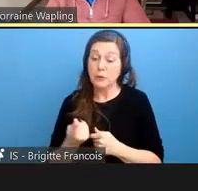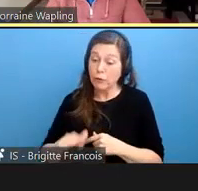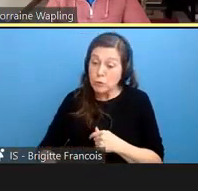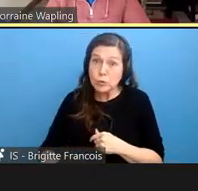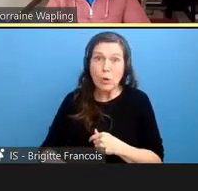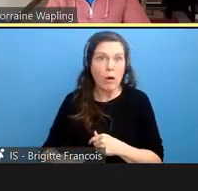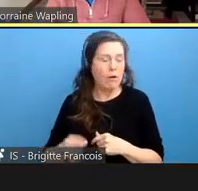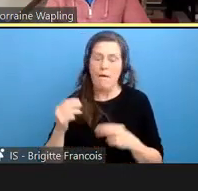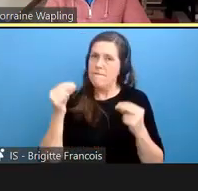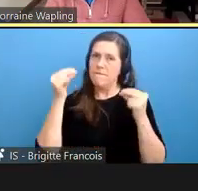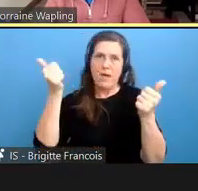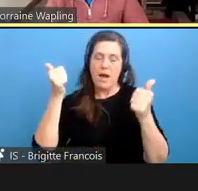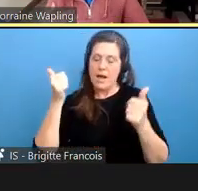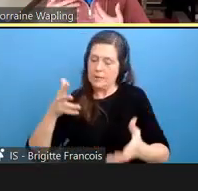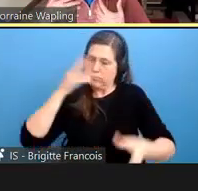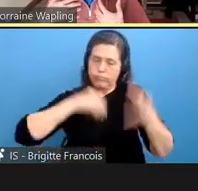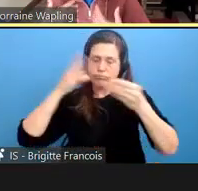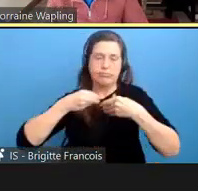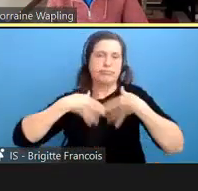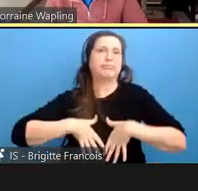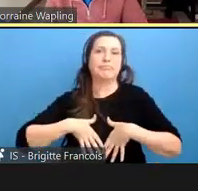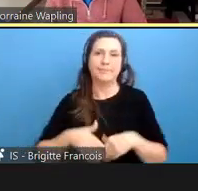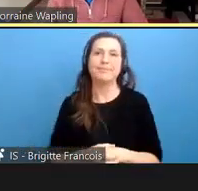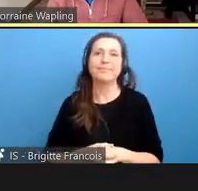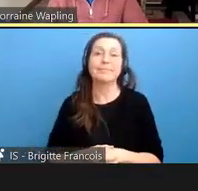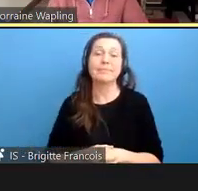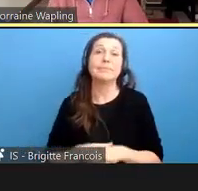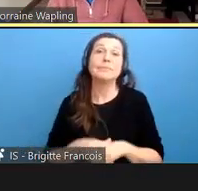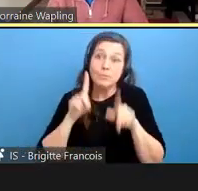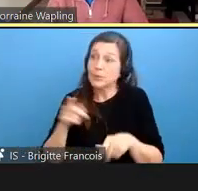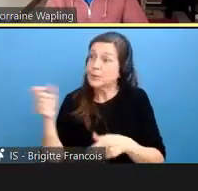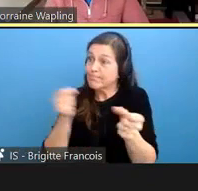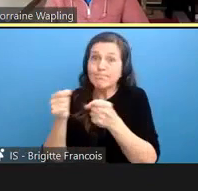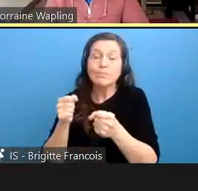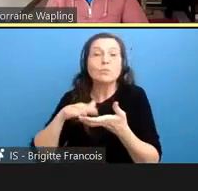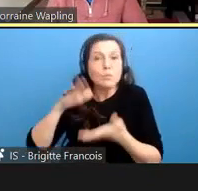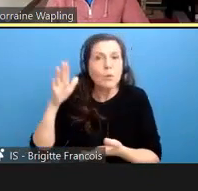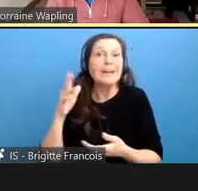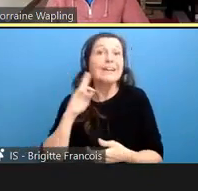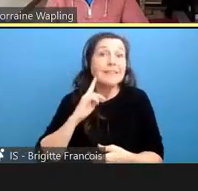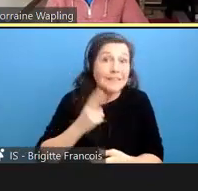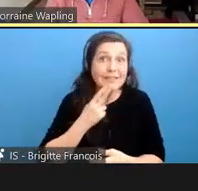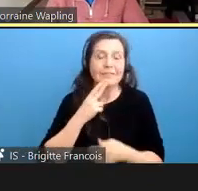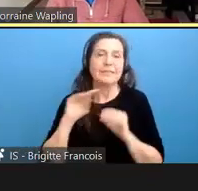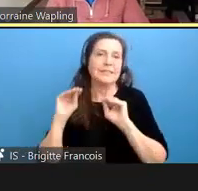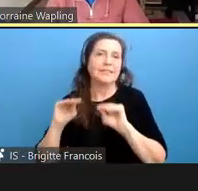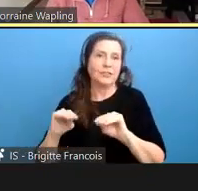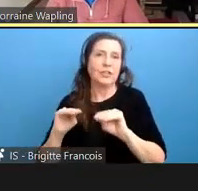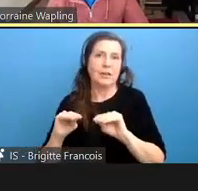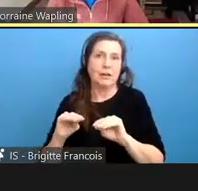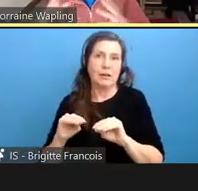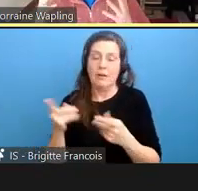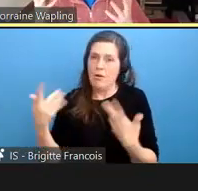that really, really quickly. And of course, the more deaf teachers there are, particularly in early years, the better the